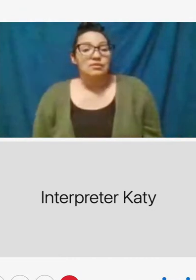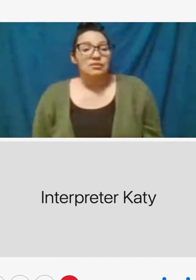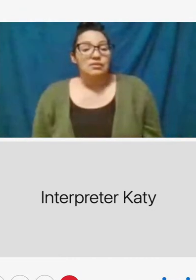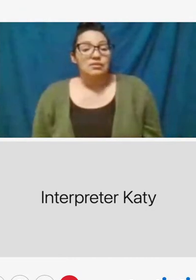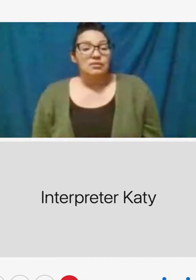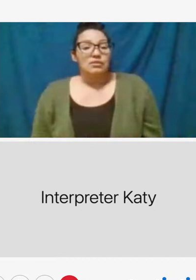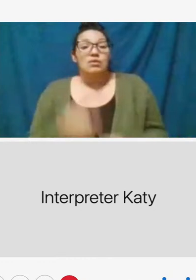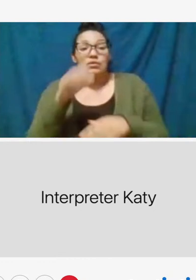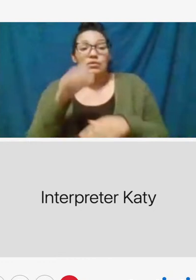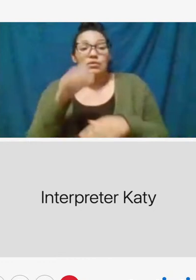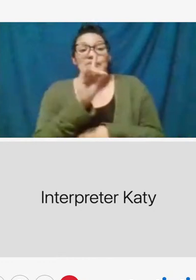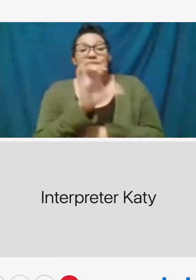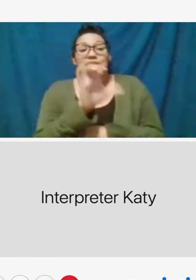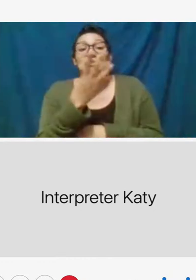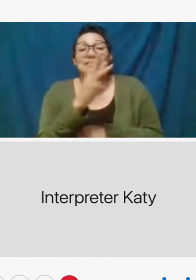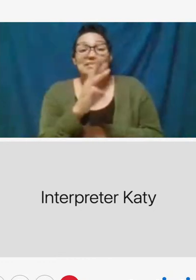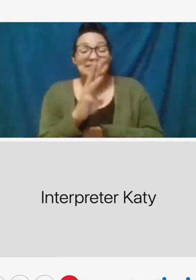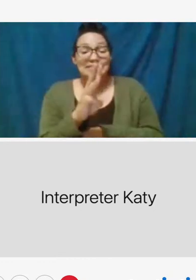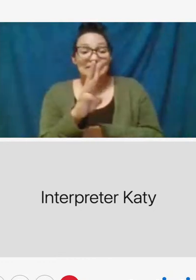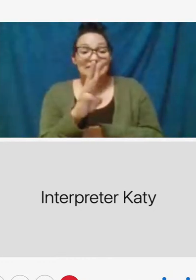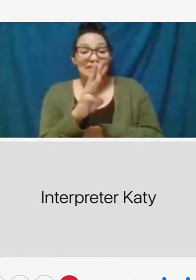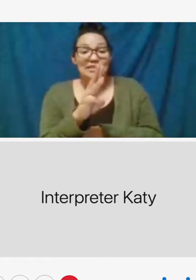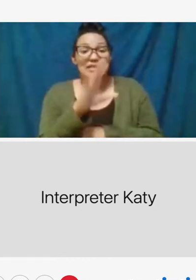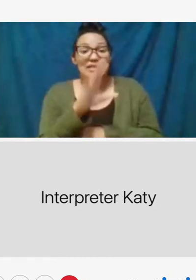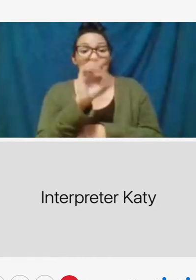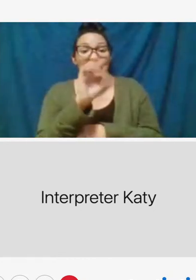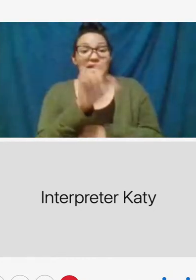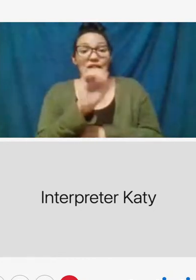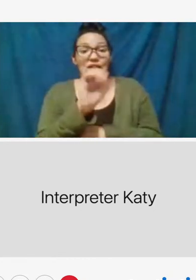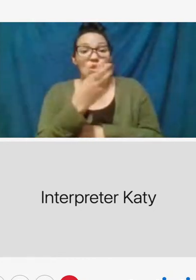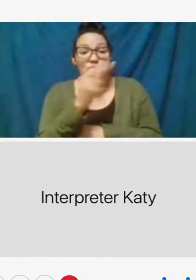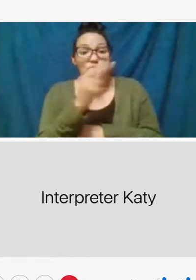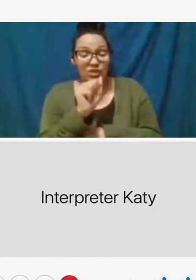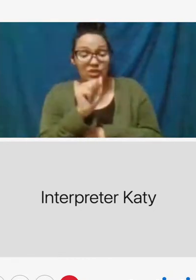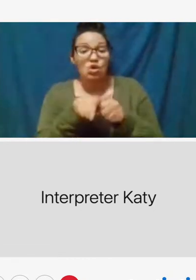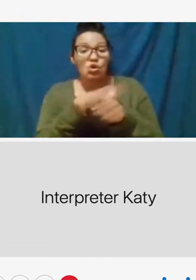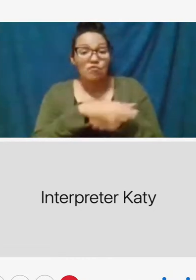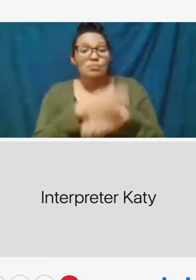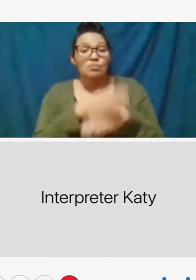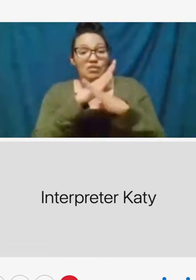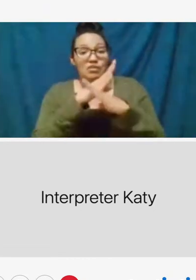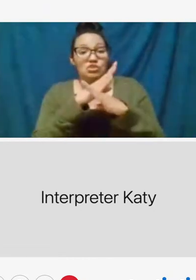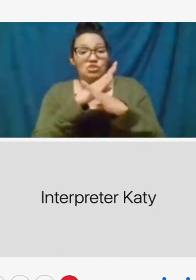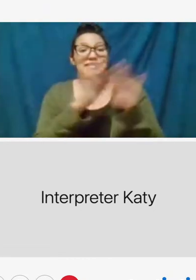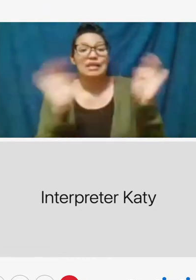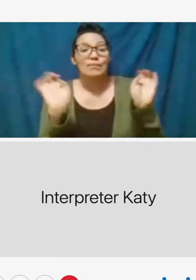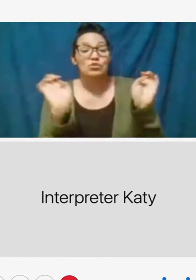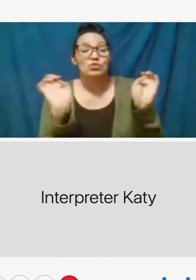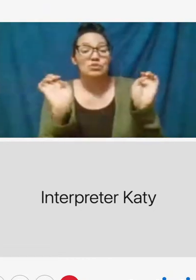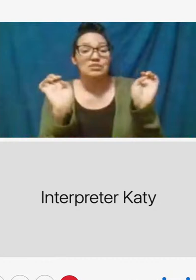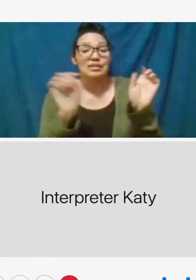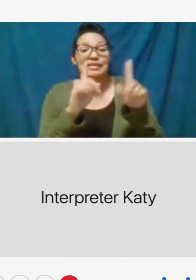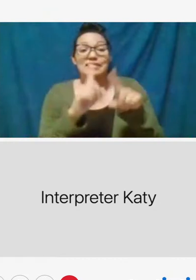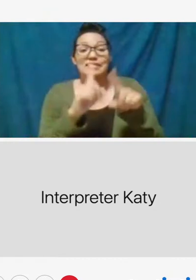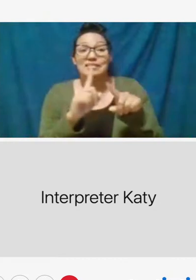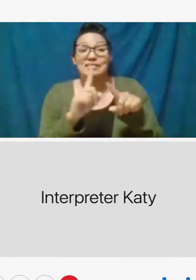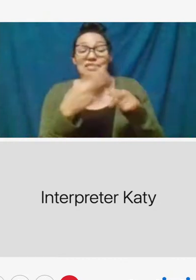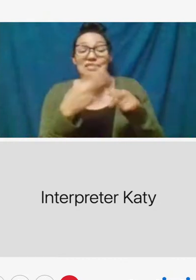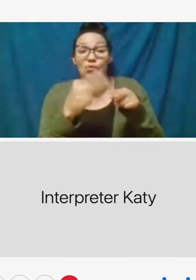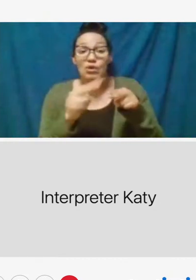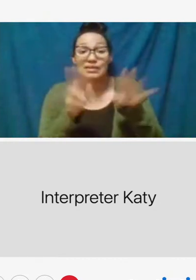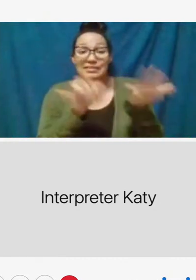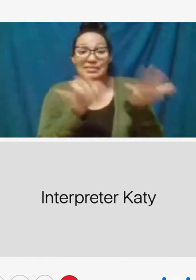16th um the kosha covid-19 prevention Emer emergency temporary standards were updated for the second